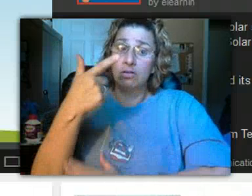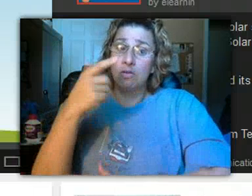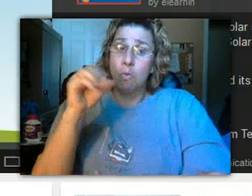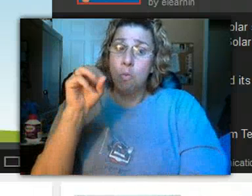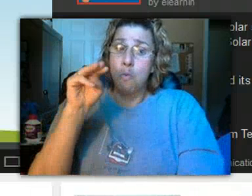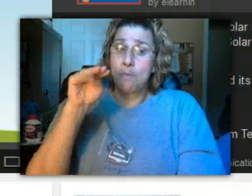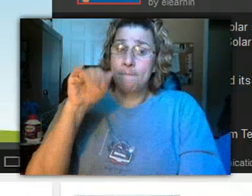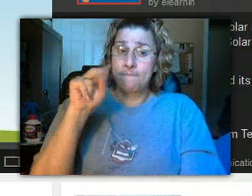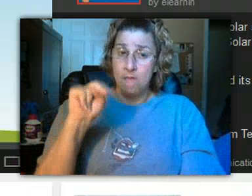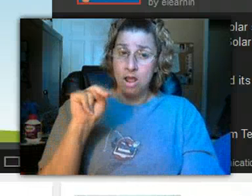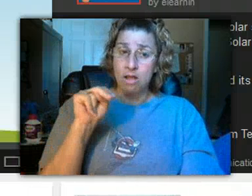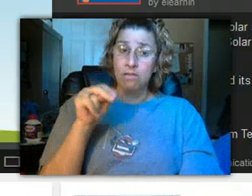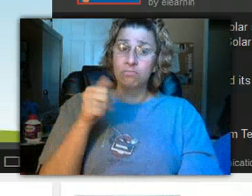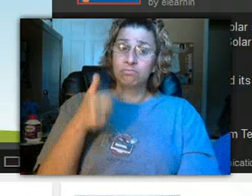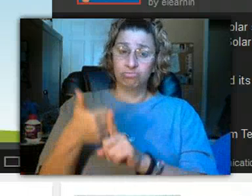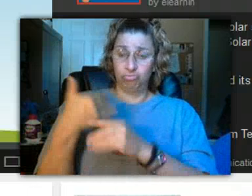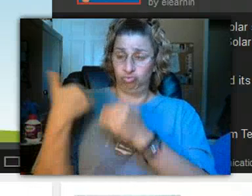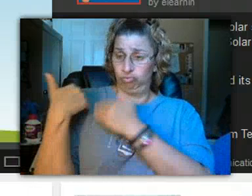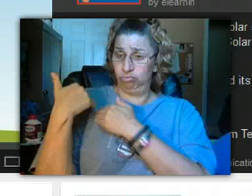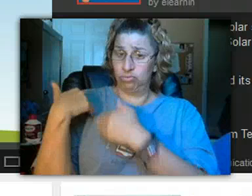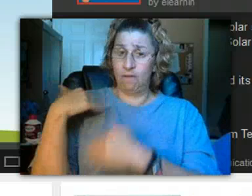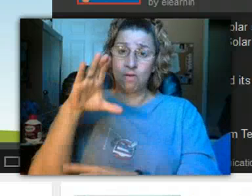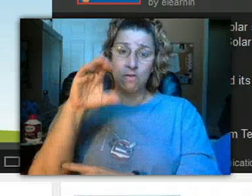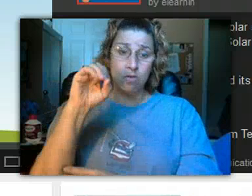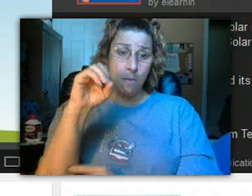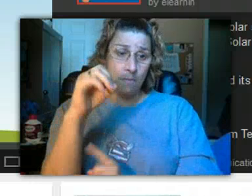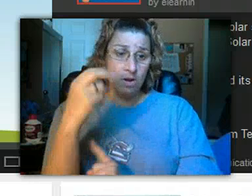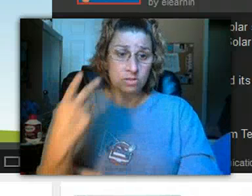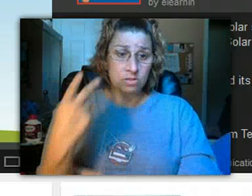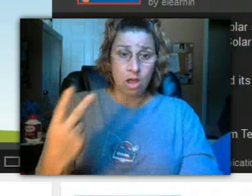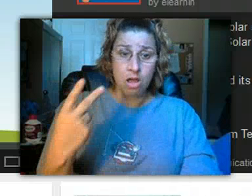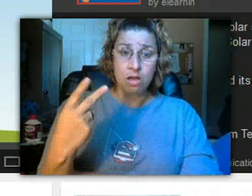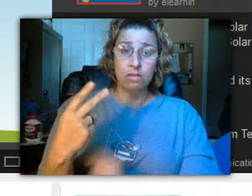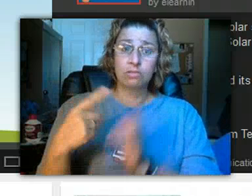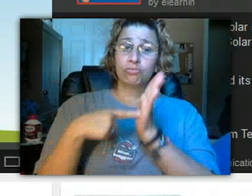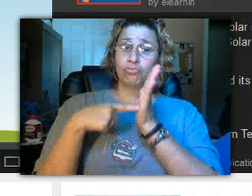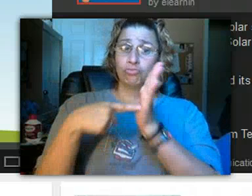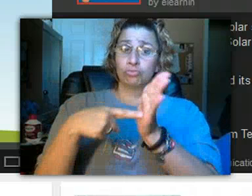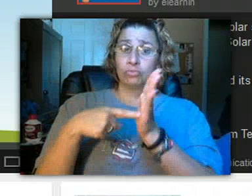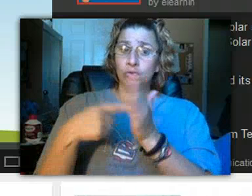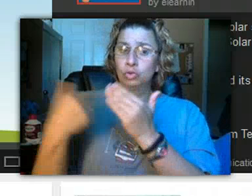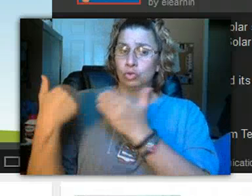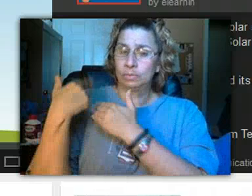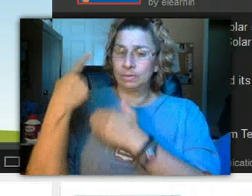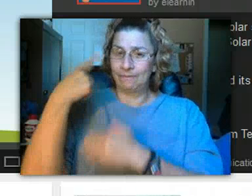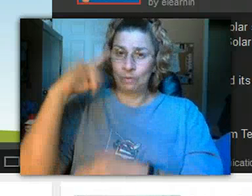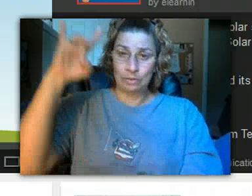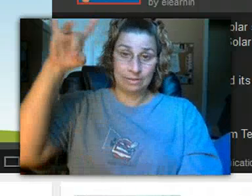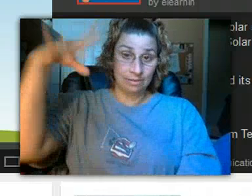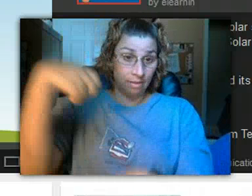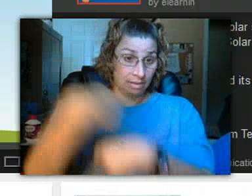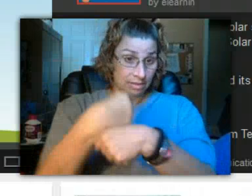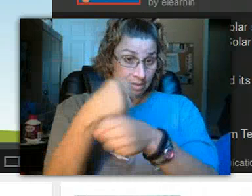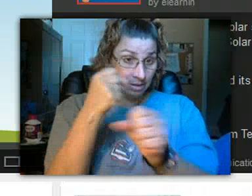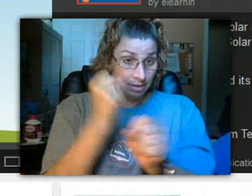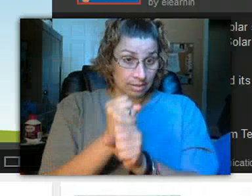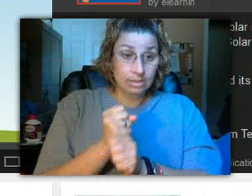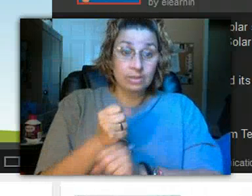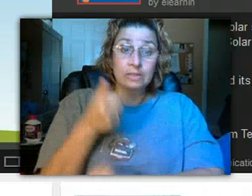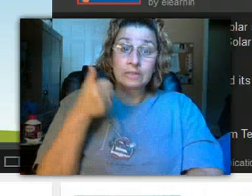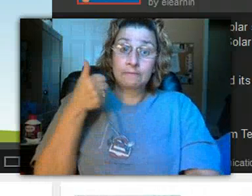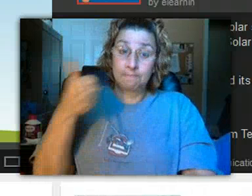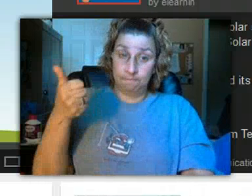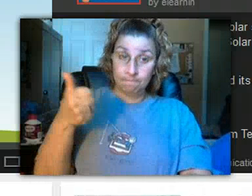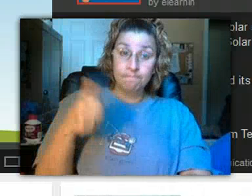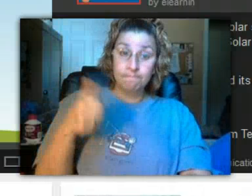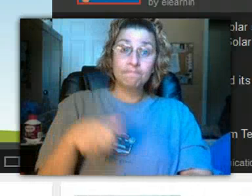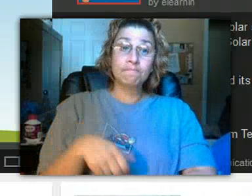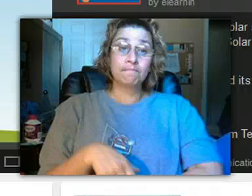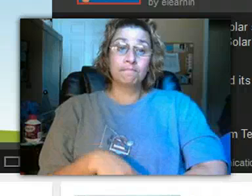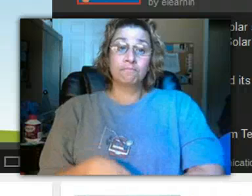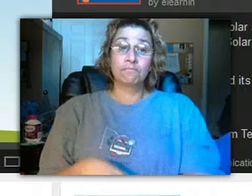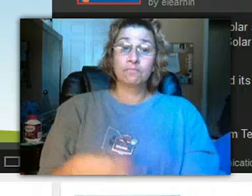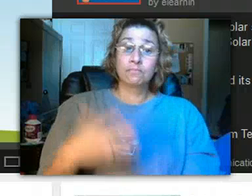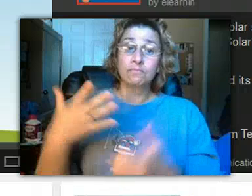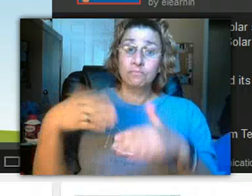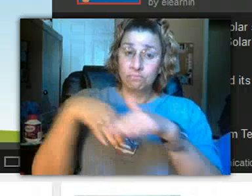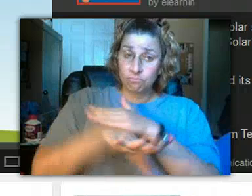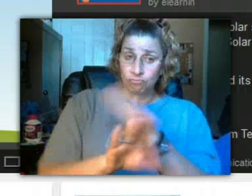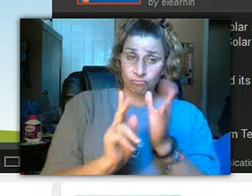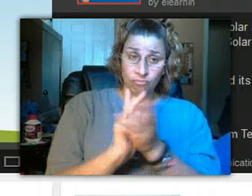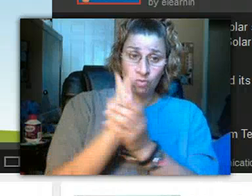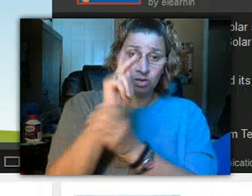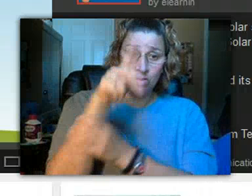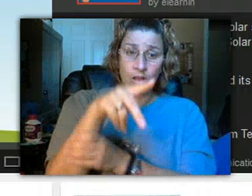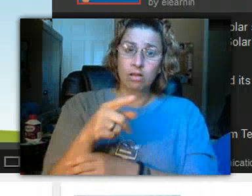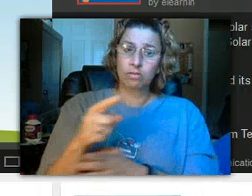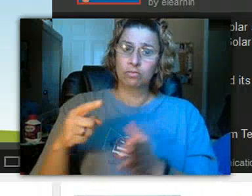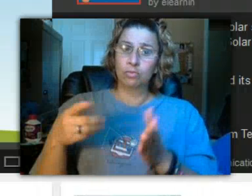exchange of gases. The carbon dioxide present in the air, which is responsible for photosynthesis, enters the